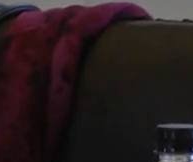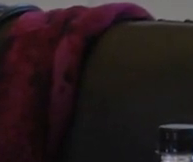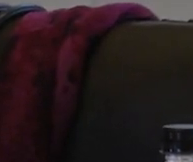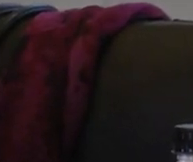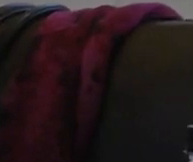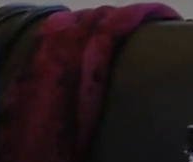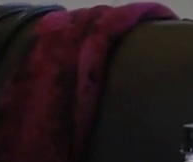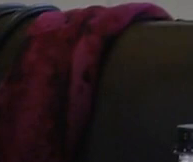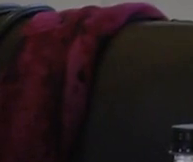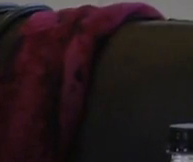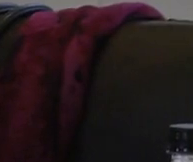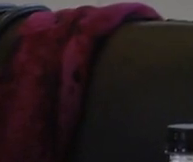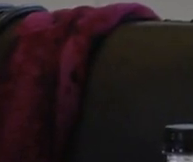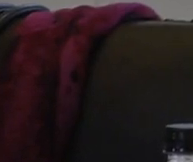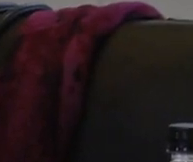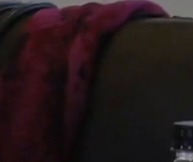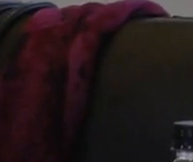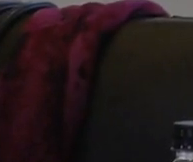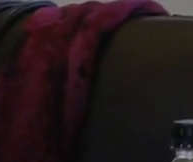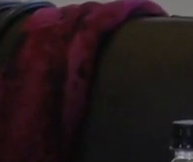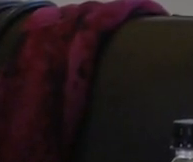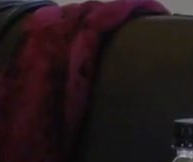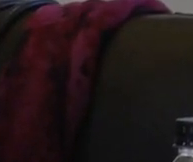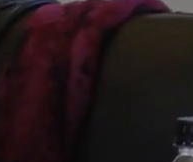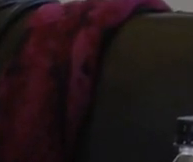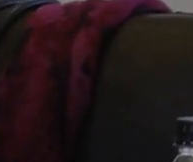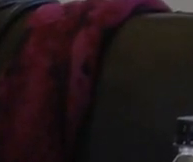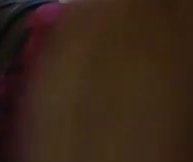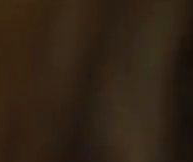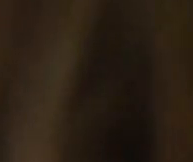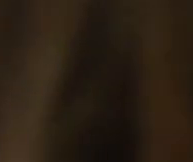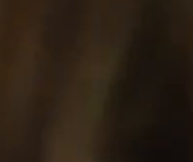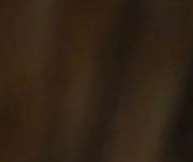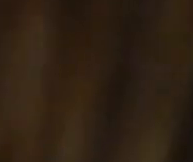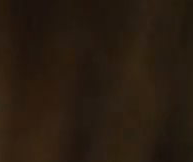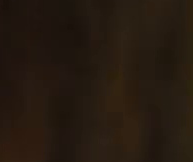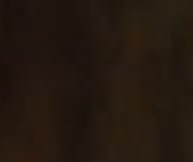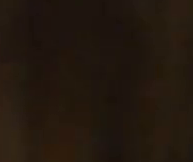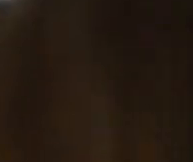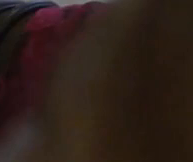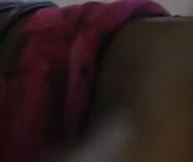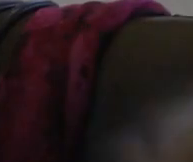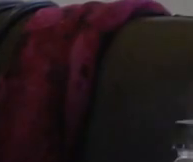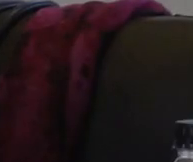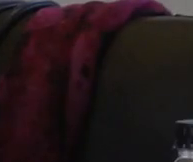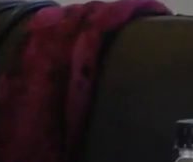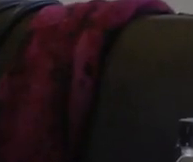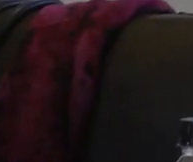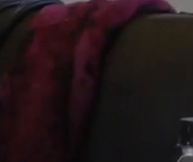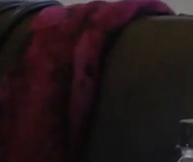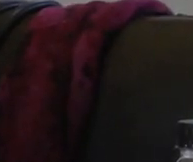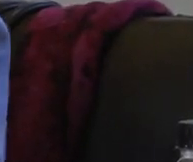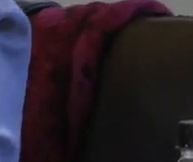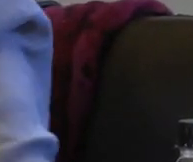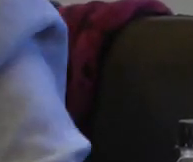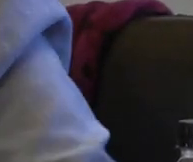english igles one okay thank you so